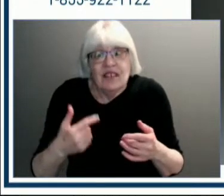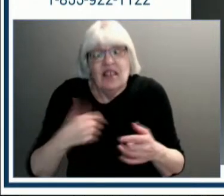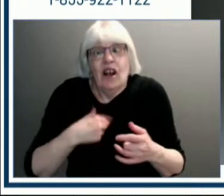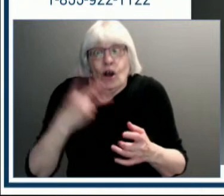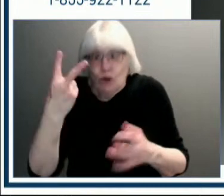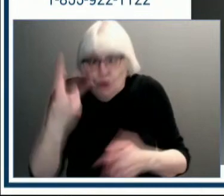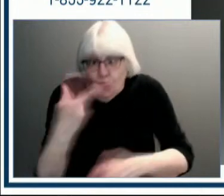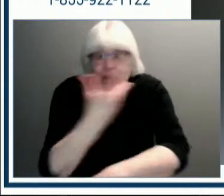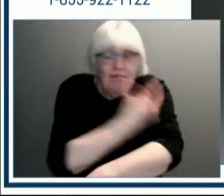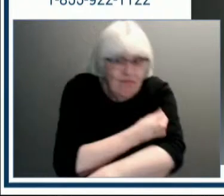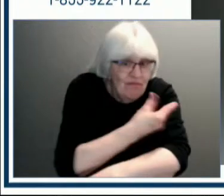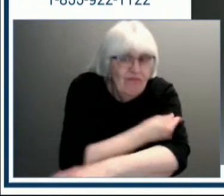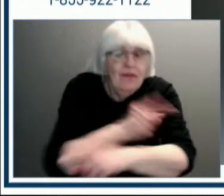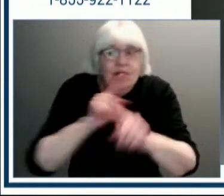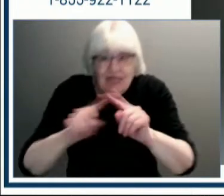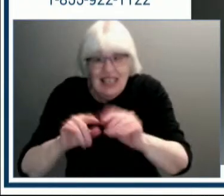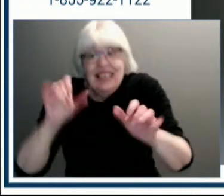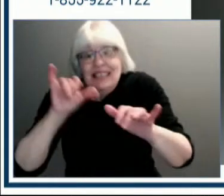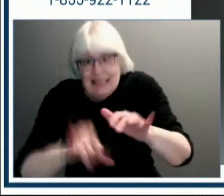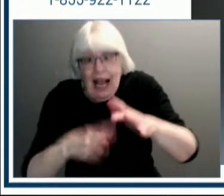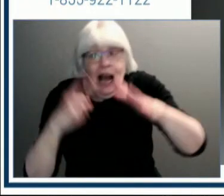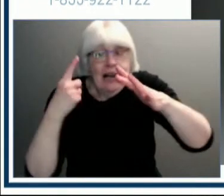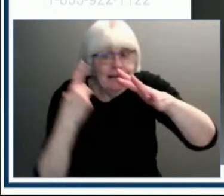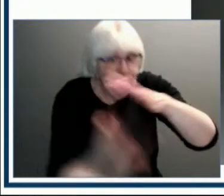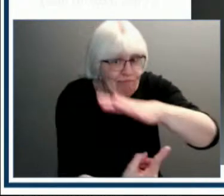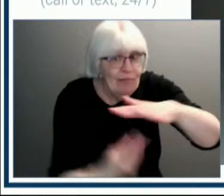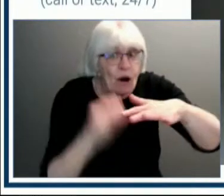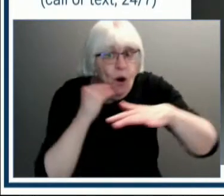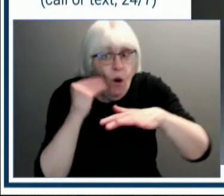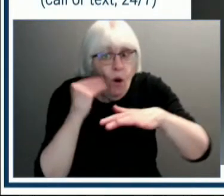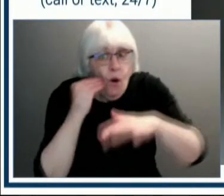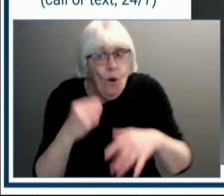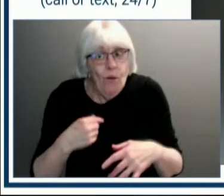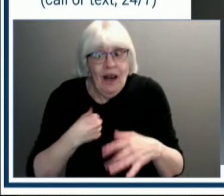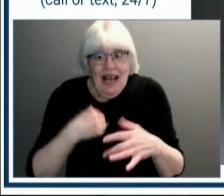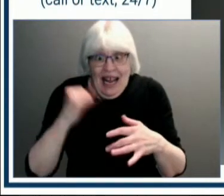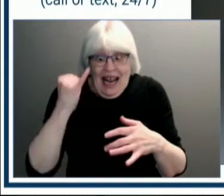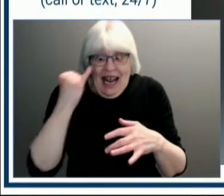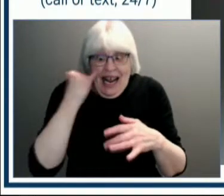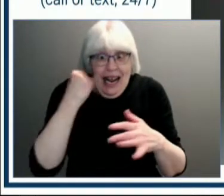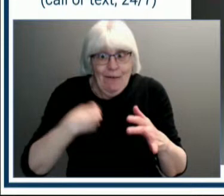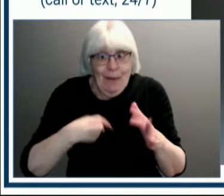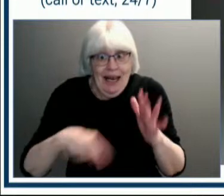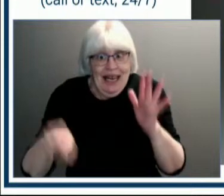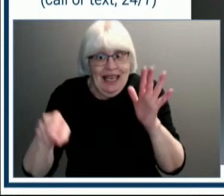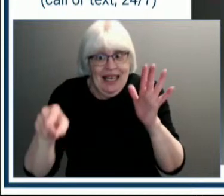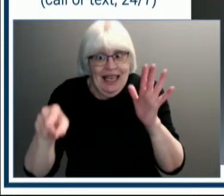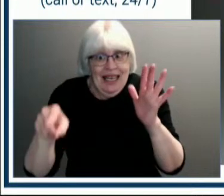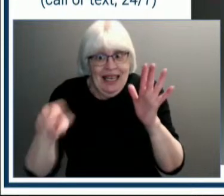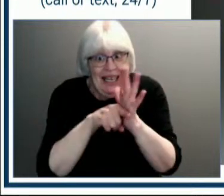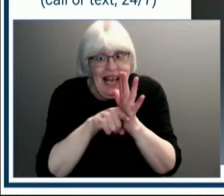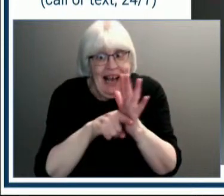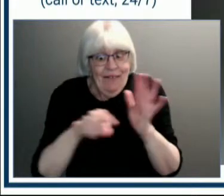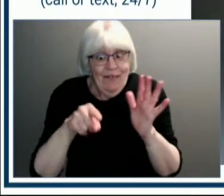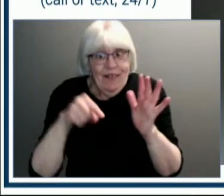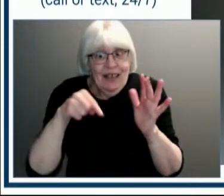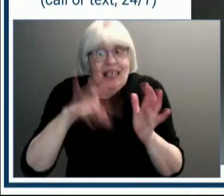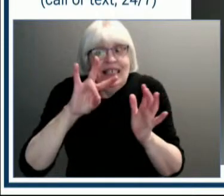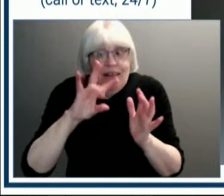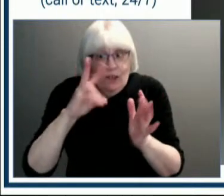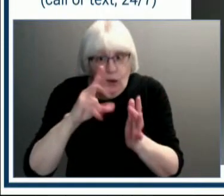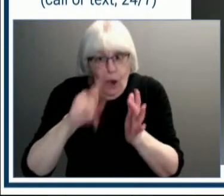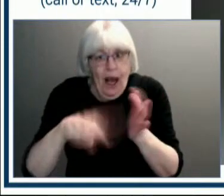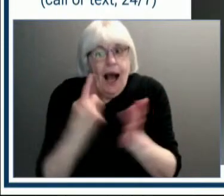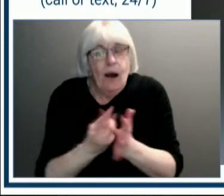then have a negative test at least 72 hours after the exposure. It's a little different if you